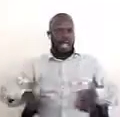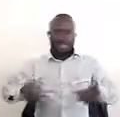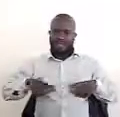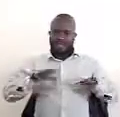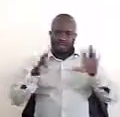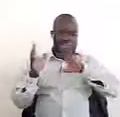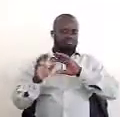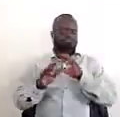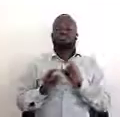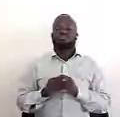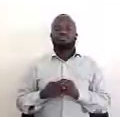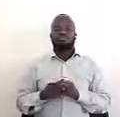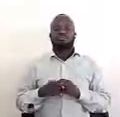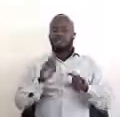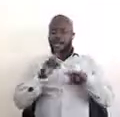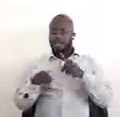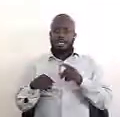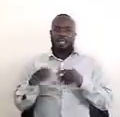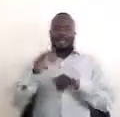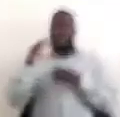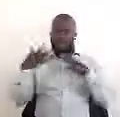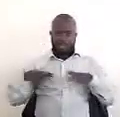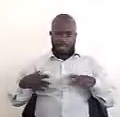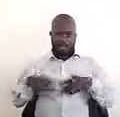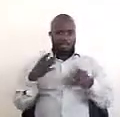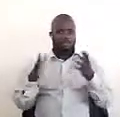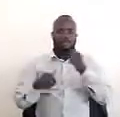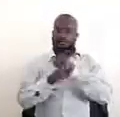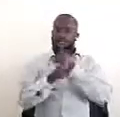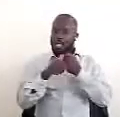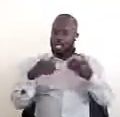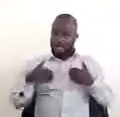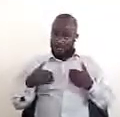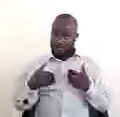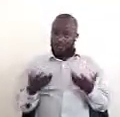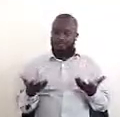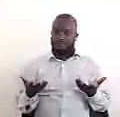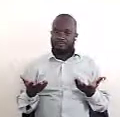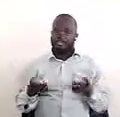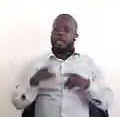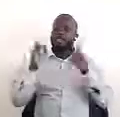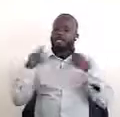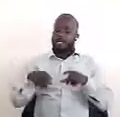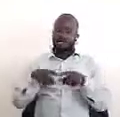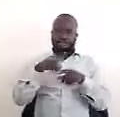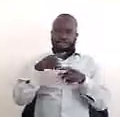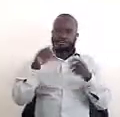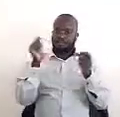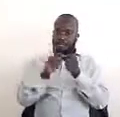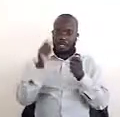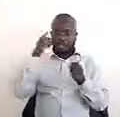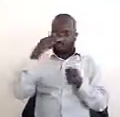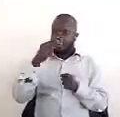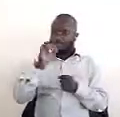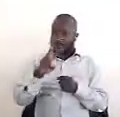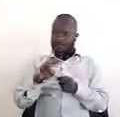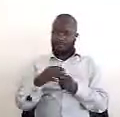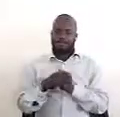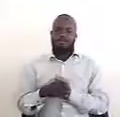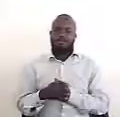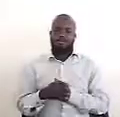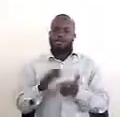or lifestyle. However, some individuals may be at greater risk of infection and should be tested for